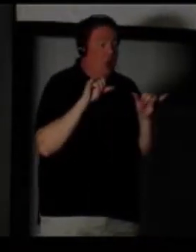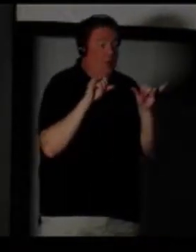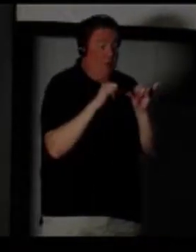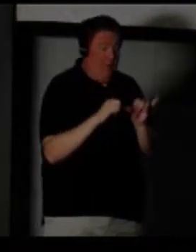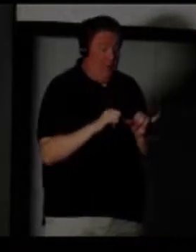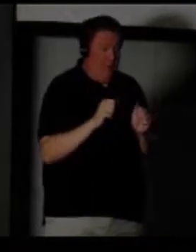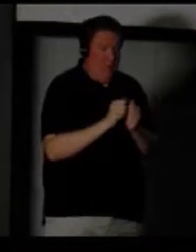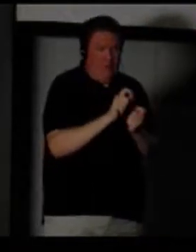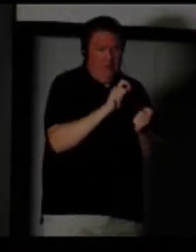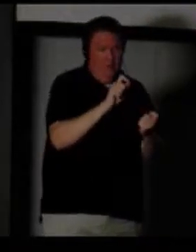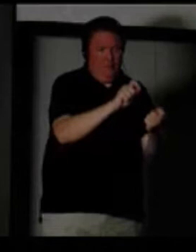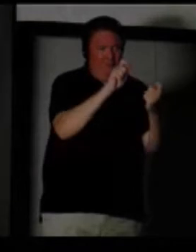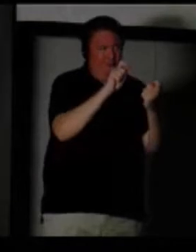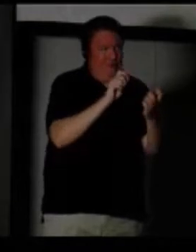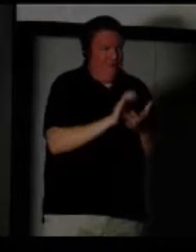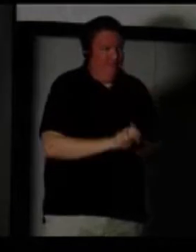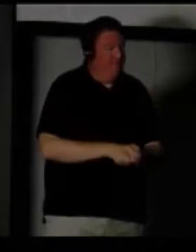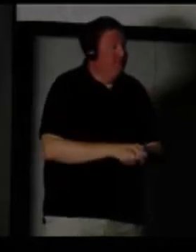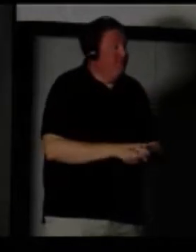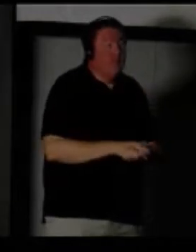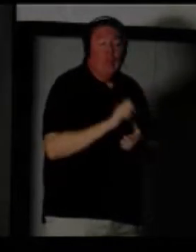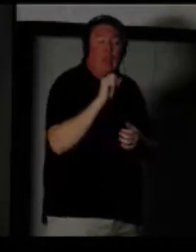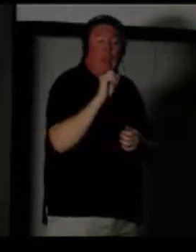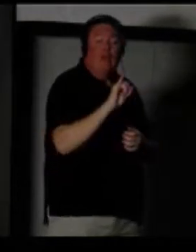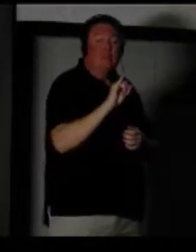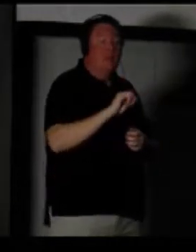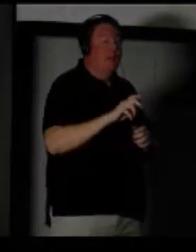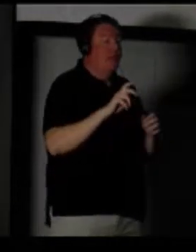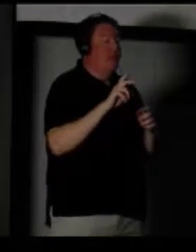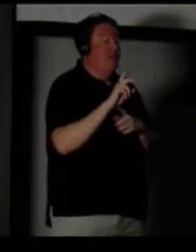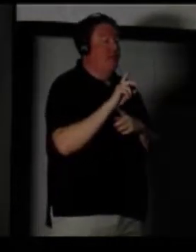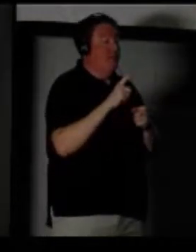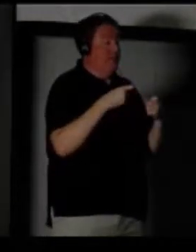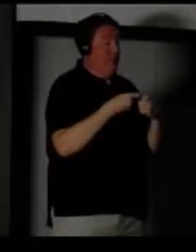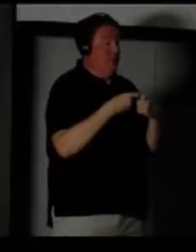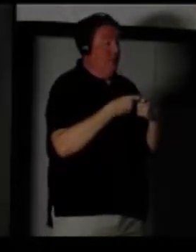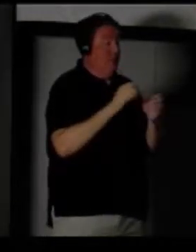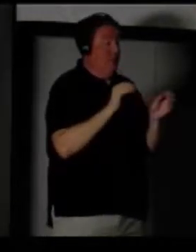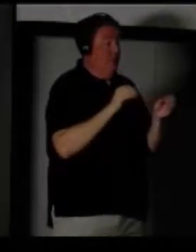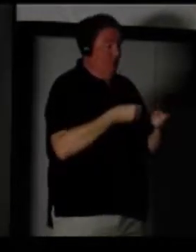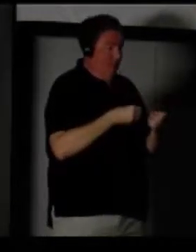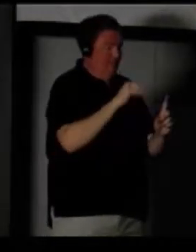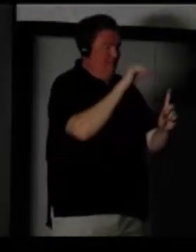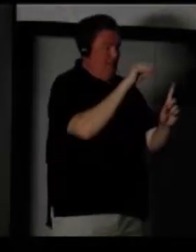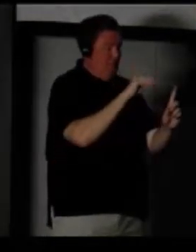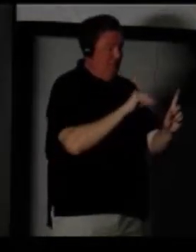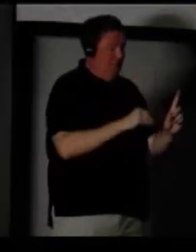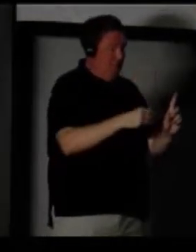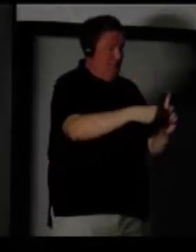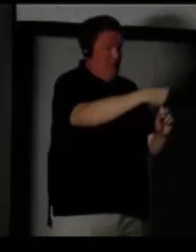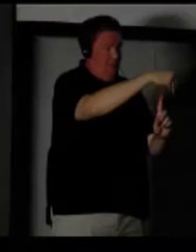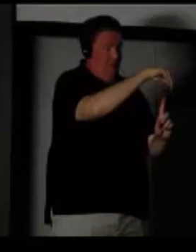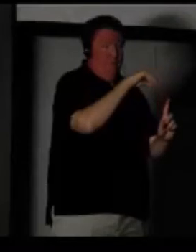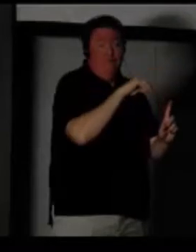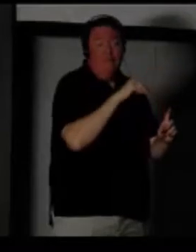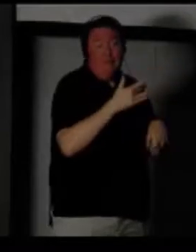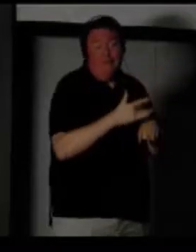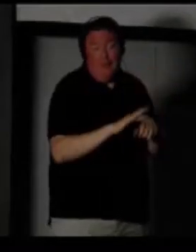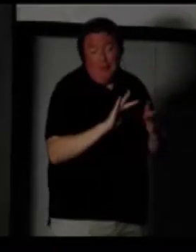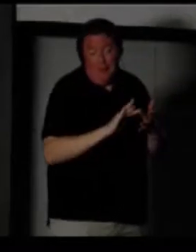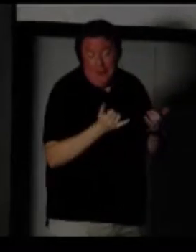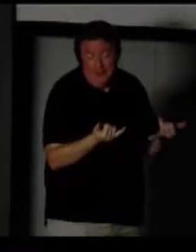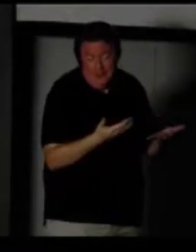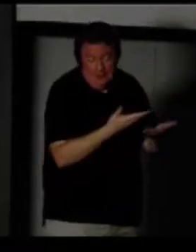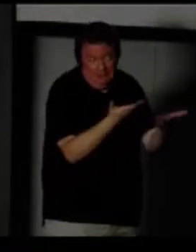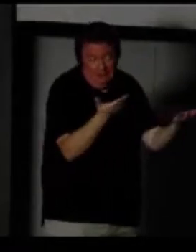as SI's digitization office had completed the digital rendering of the model, which of course is available online to the